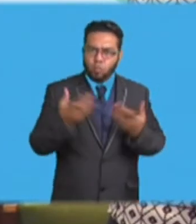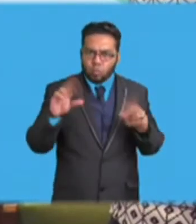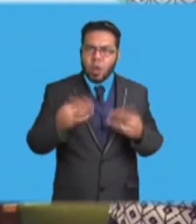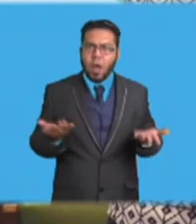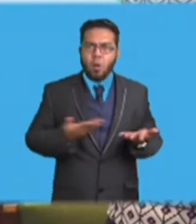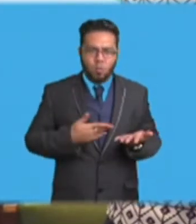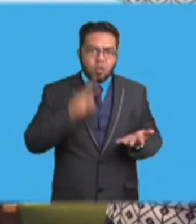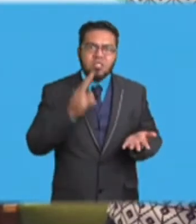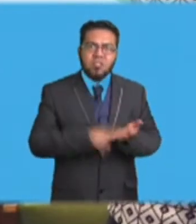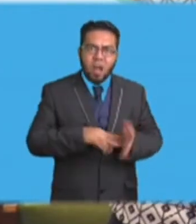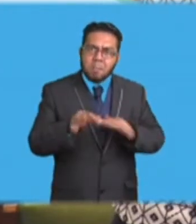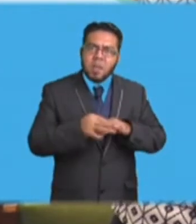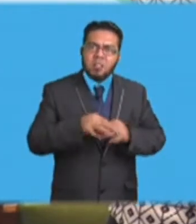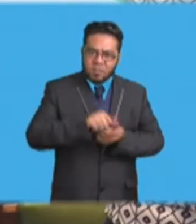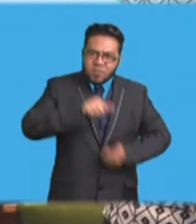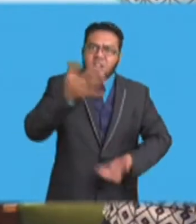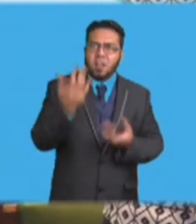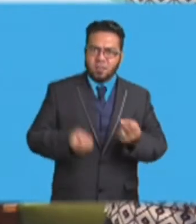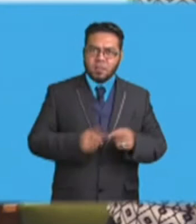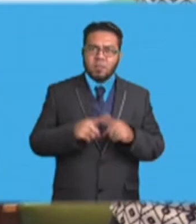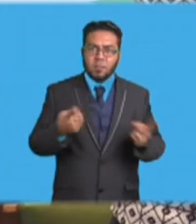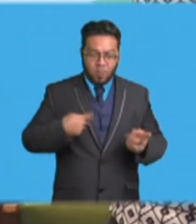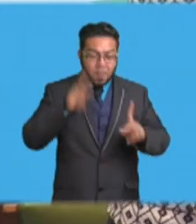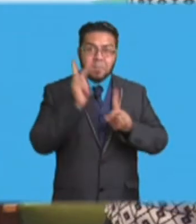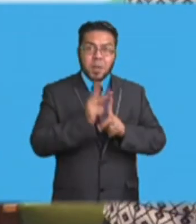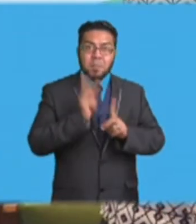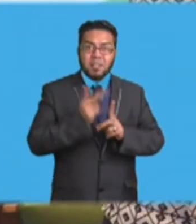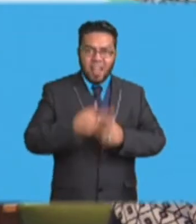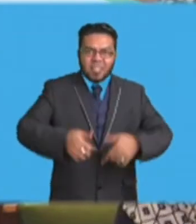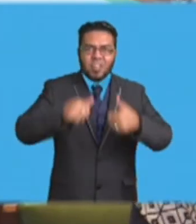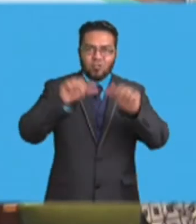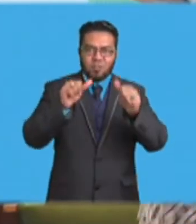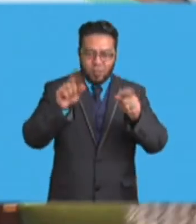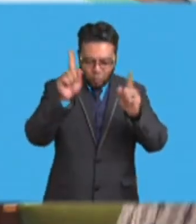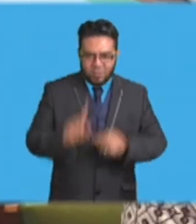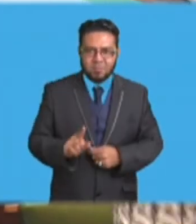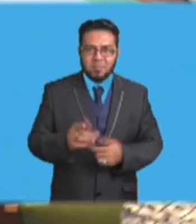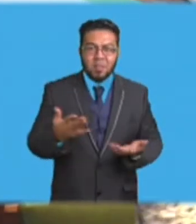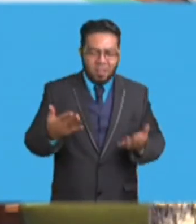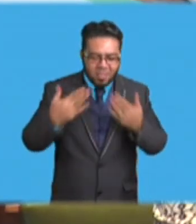program, its purpose and its achievements to date. Thank you.